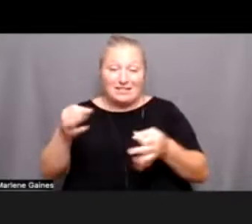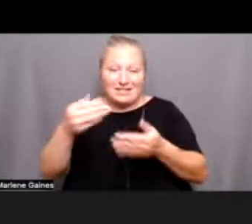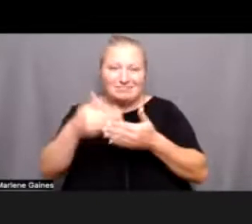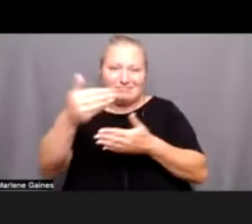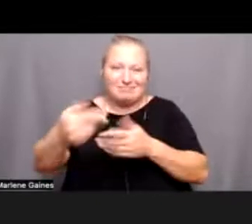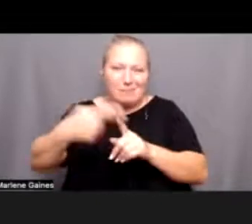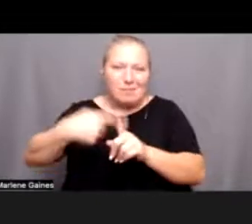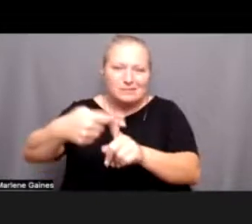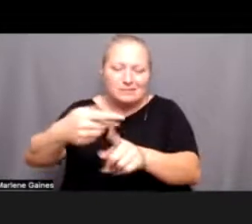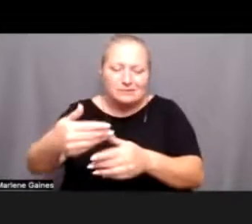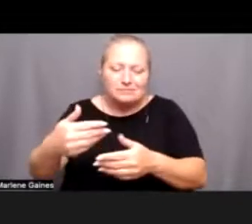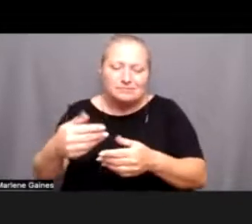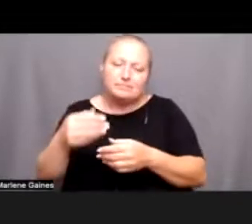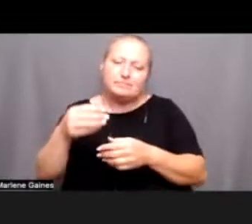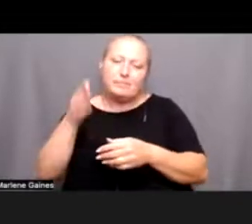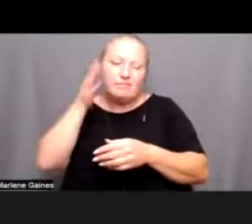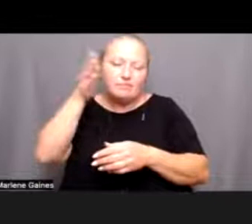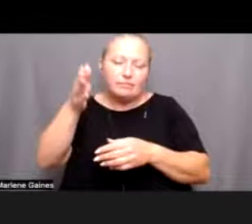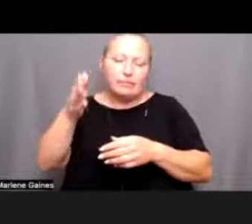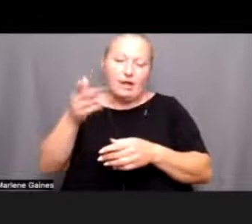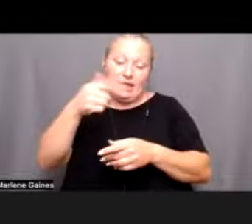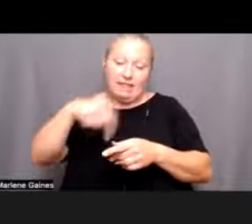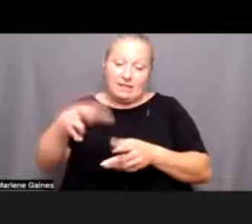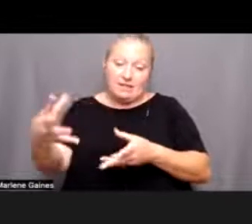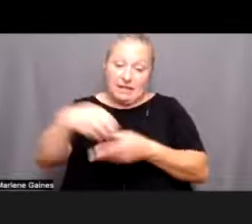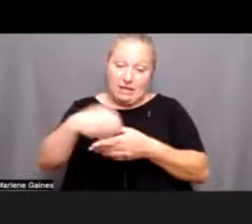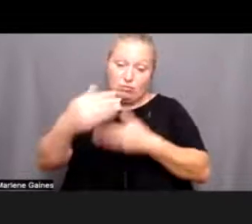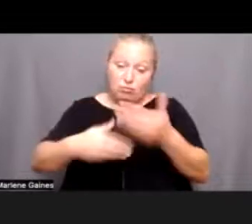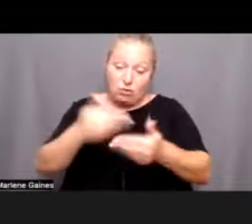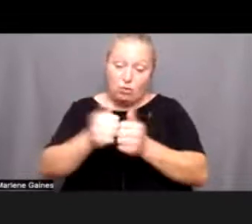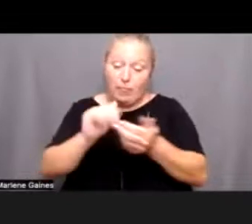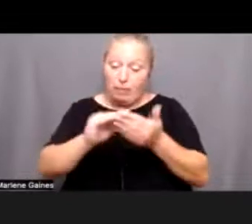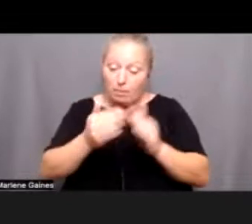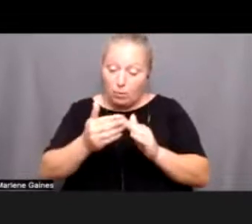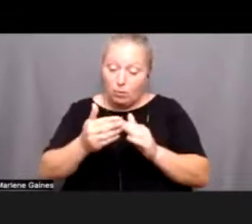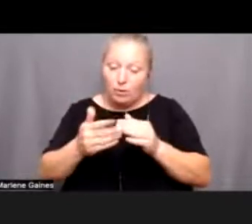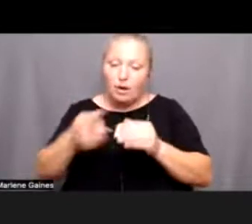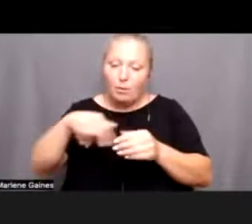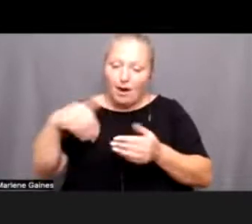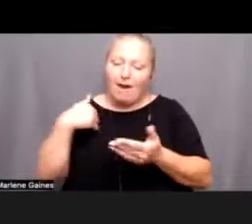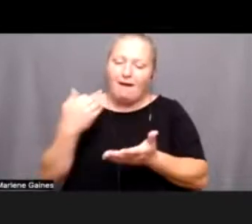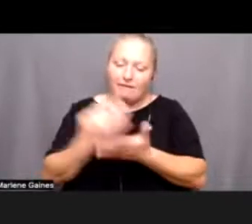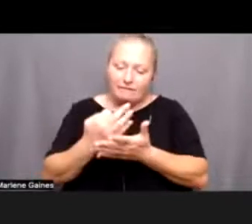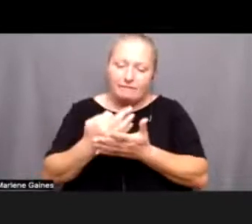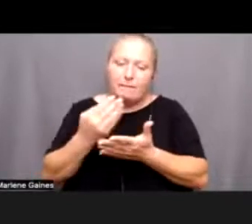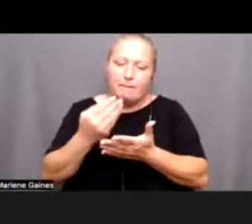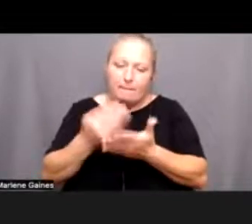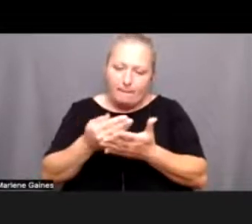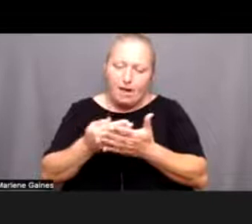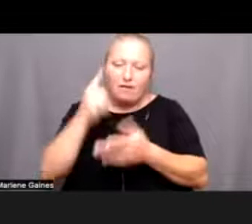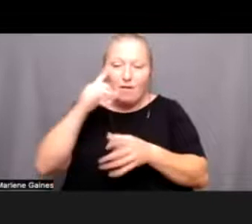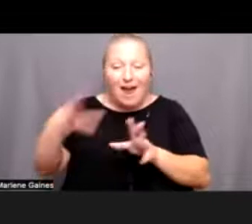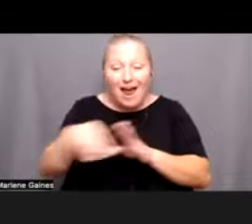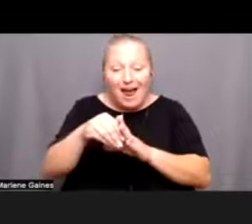months ahead, is through this engagement process with the community. We have funding to be able to add facilities to